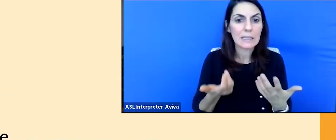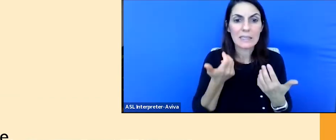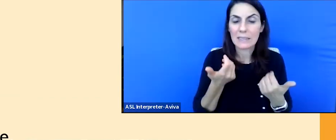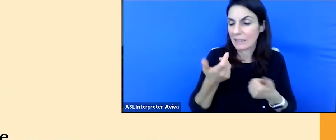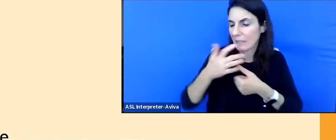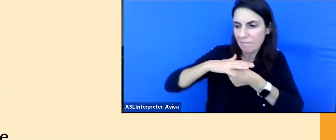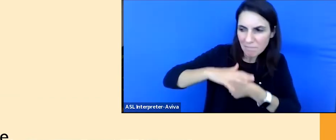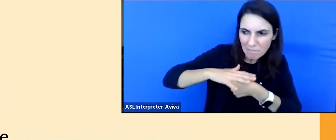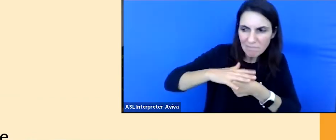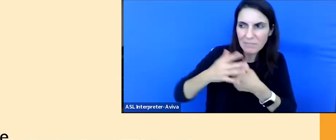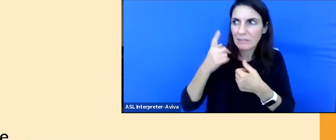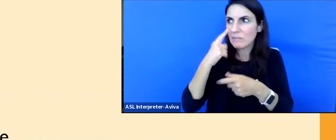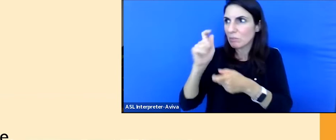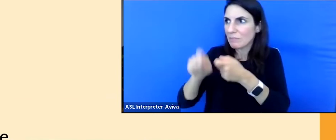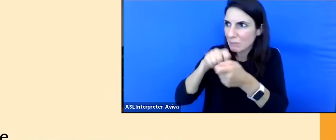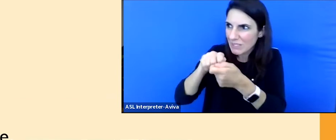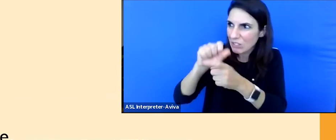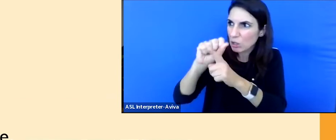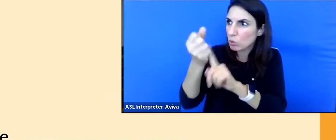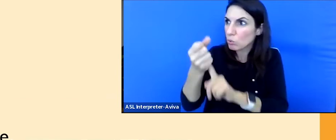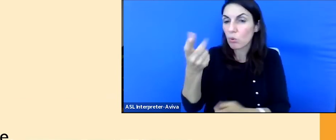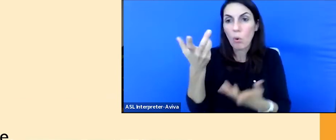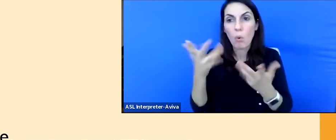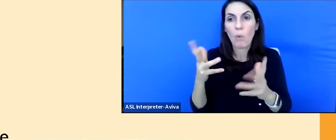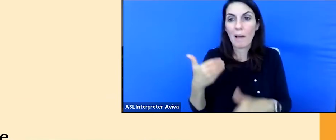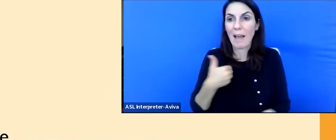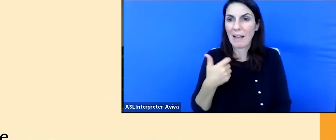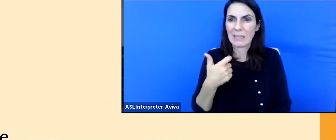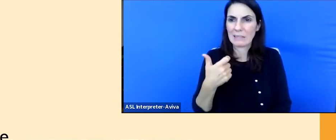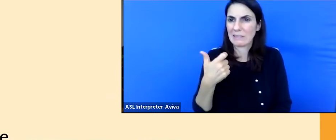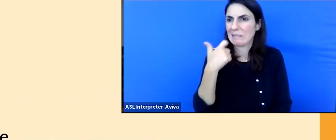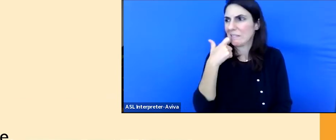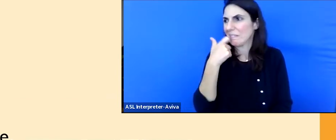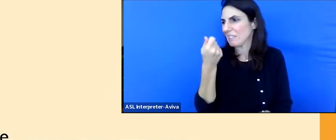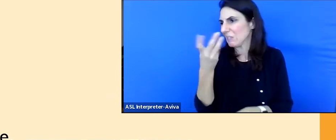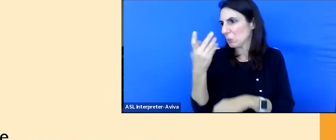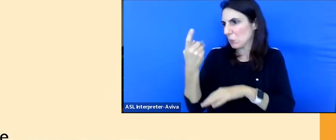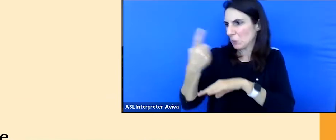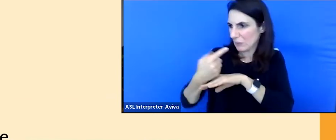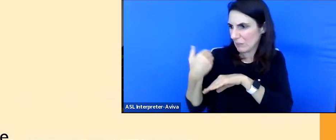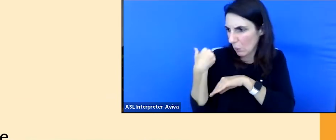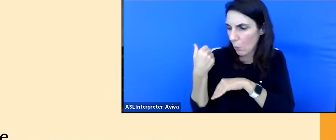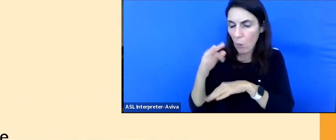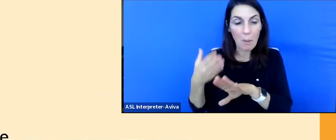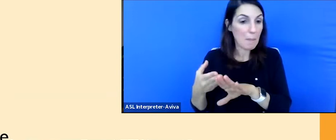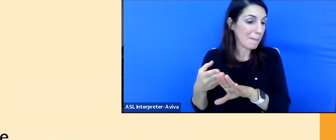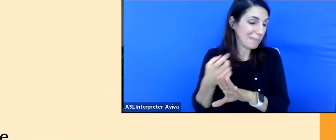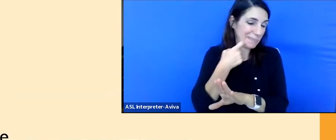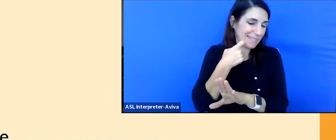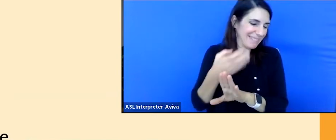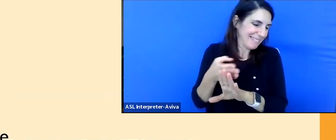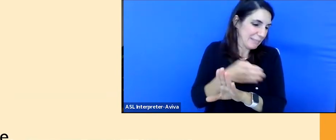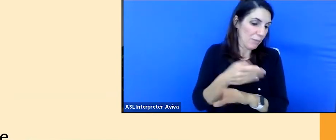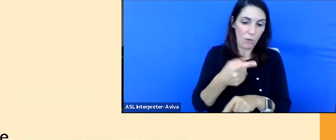distress from situations that you might have had in the previous days or before sitting down here,